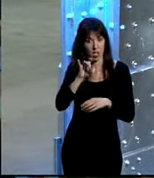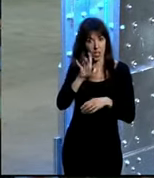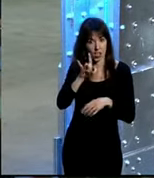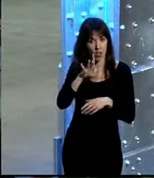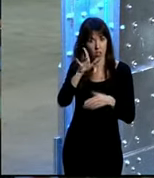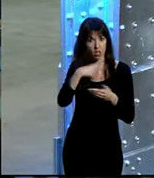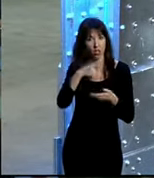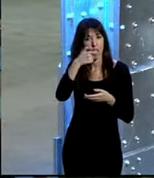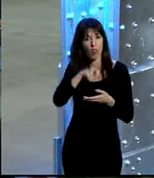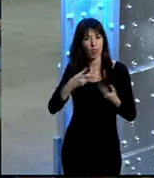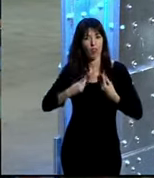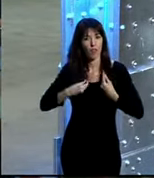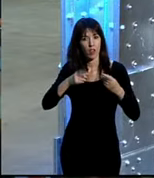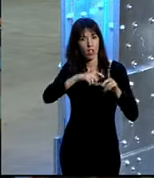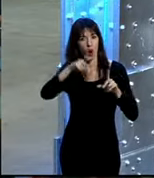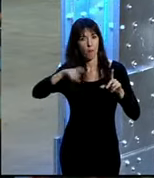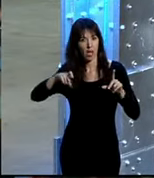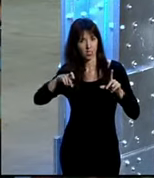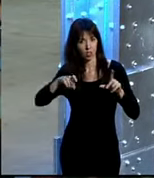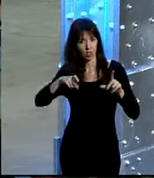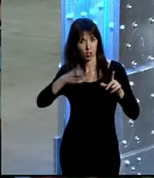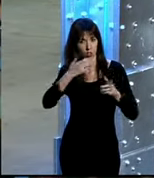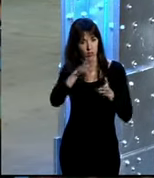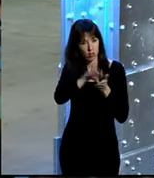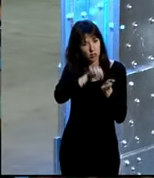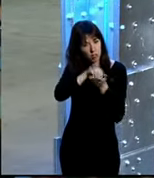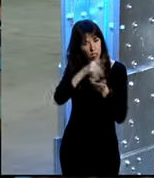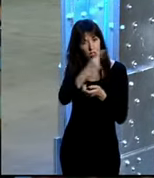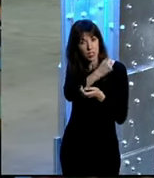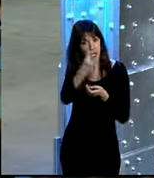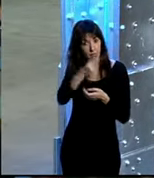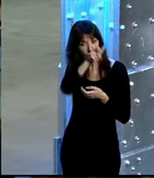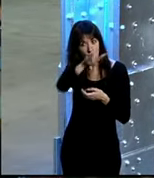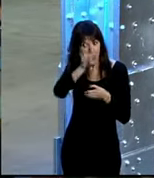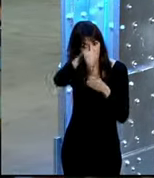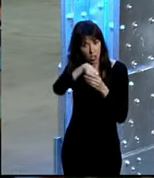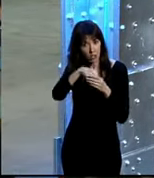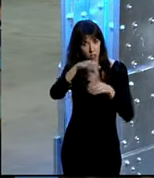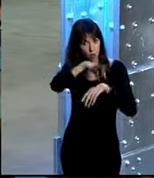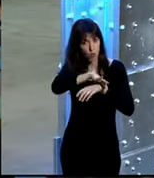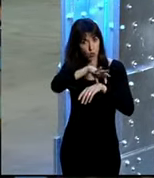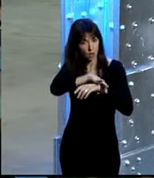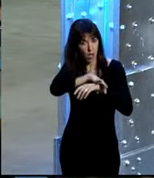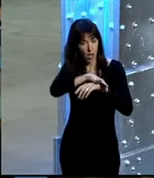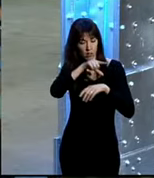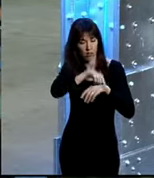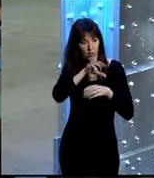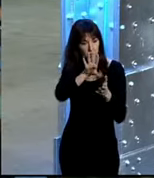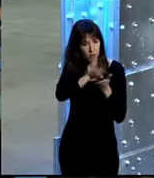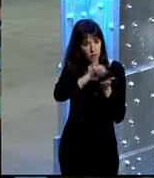Brother, but on Big Brother 15 we are generating biometric data of each of